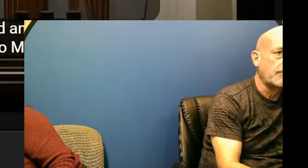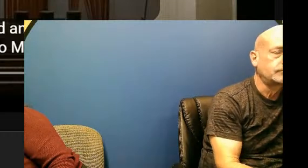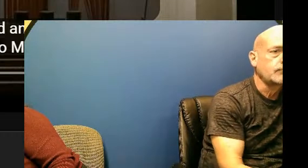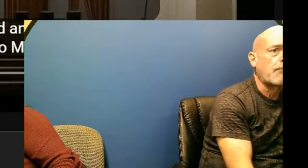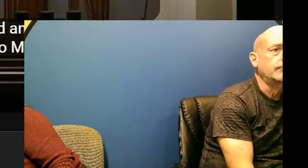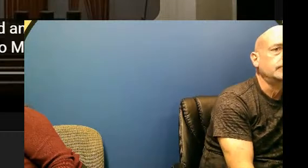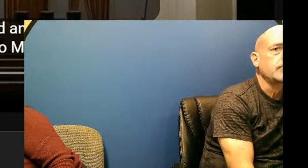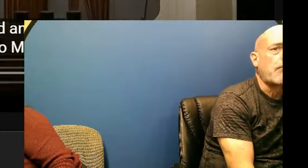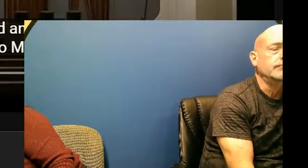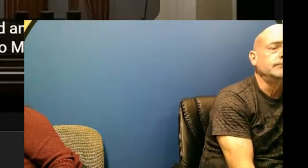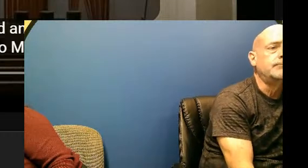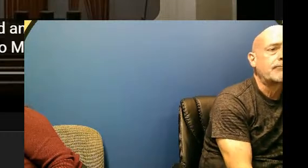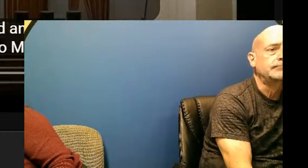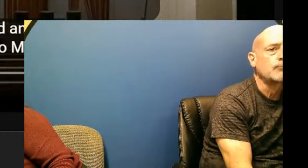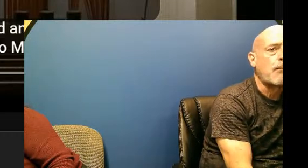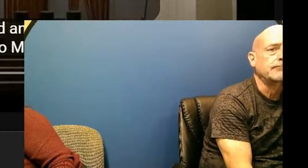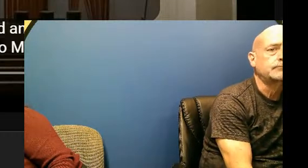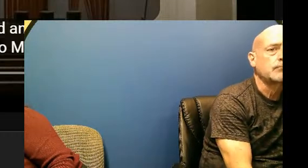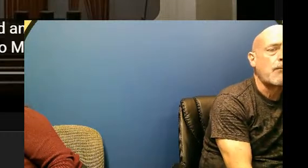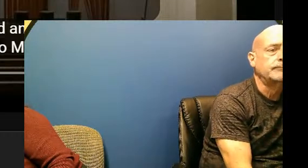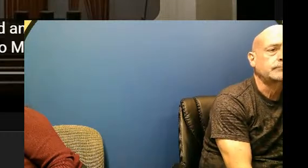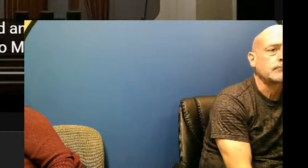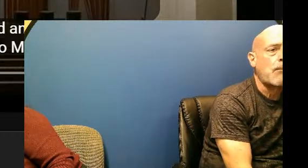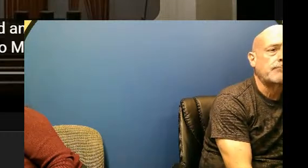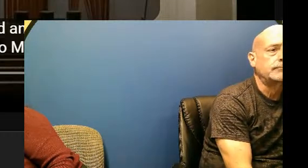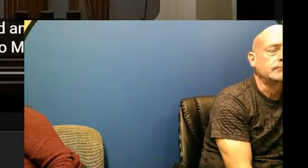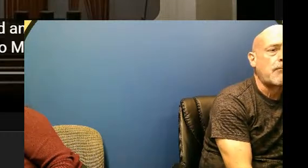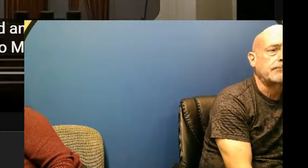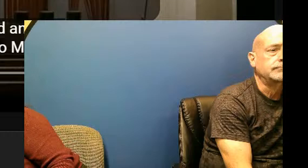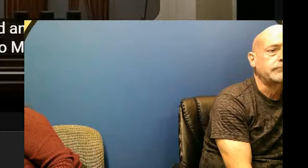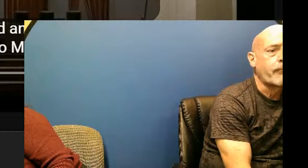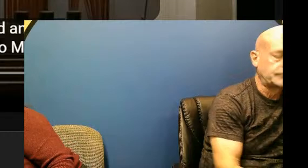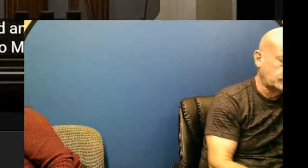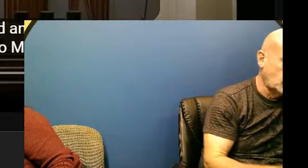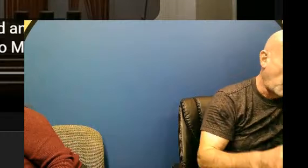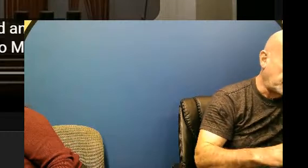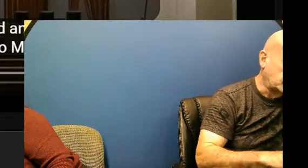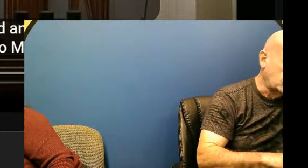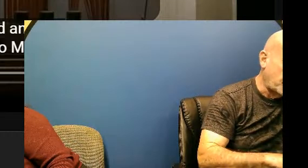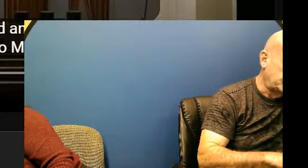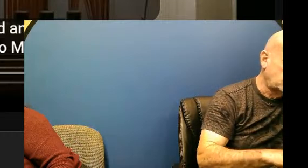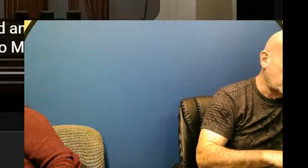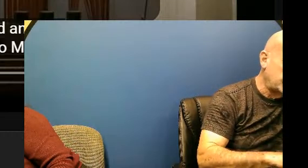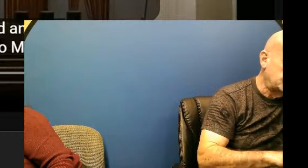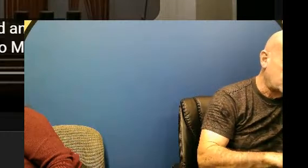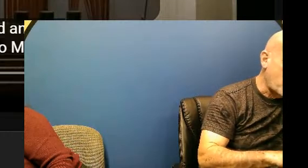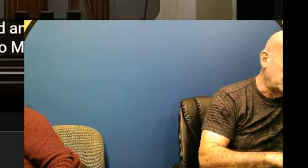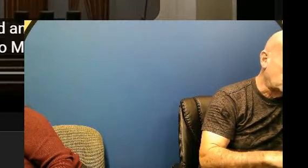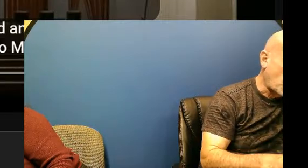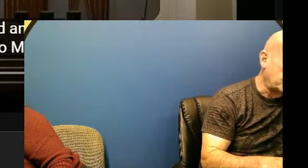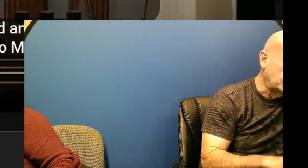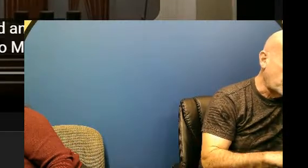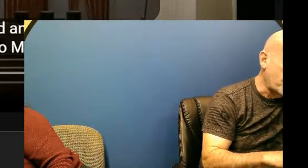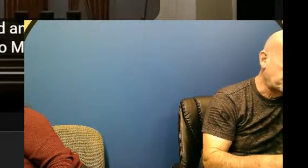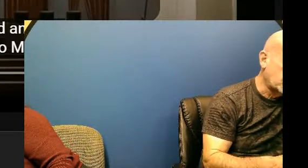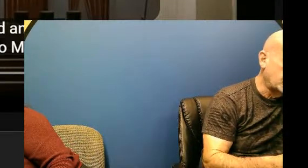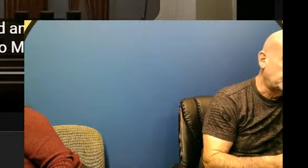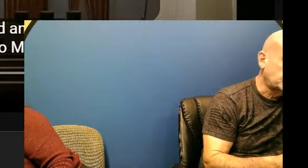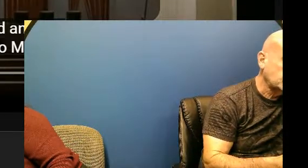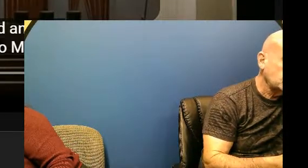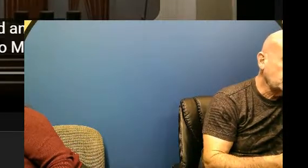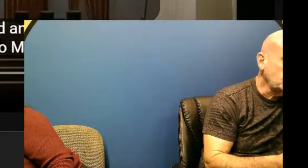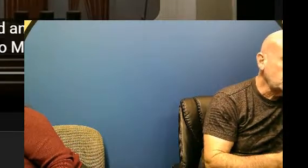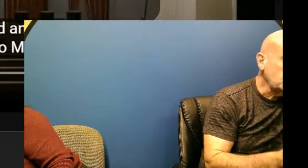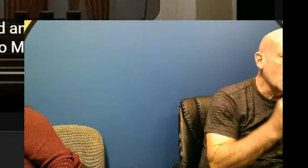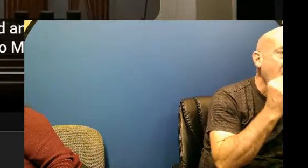thing that can affect national security are the substance of those videos. And when the government's pressed in its briefing, it